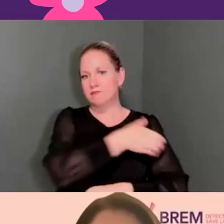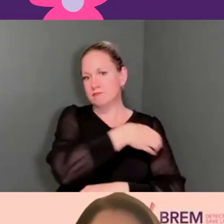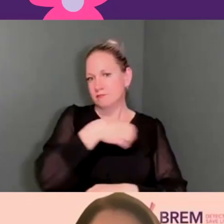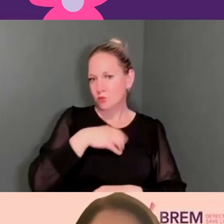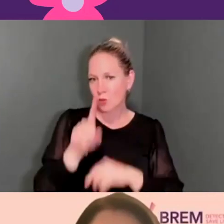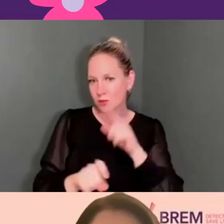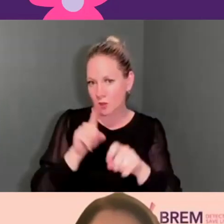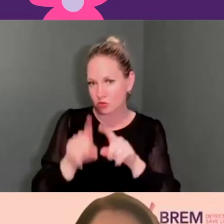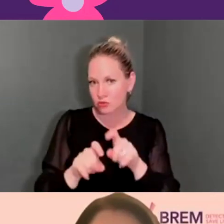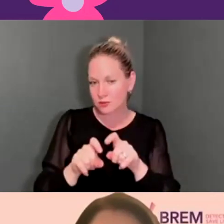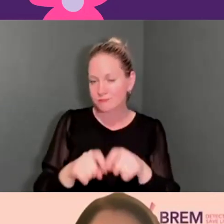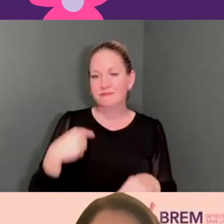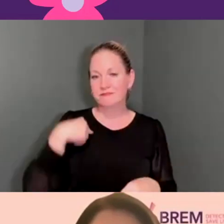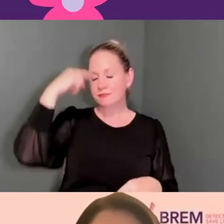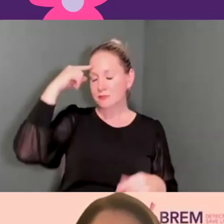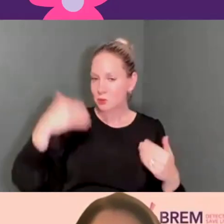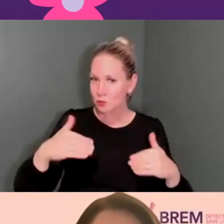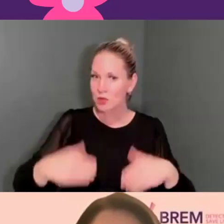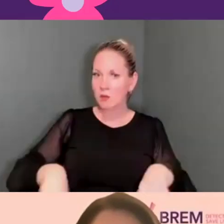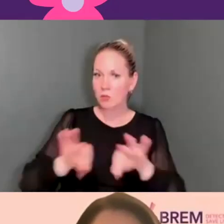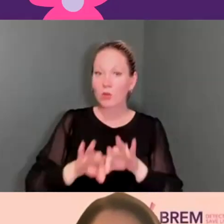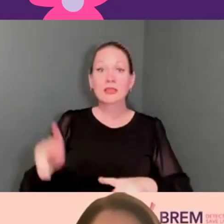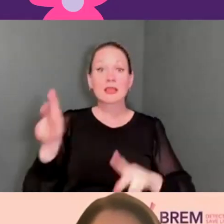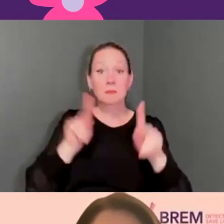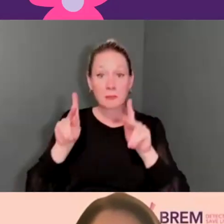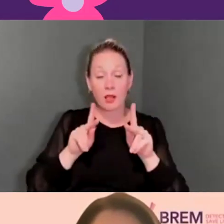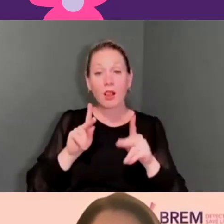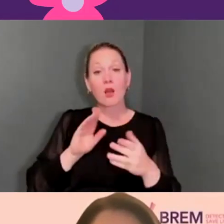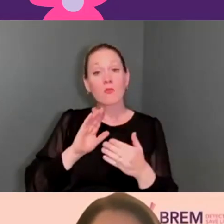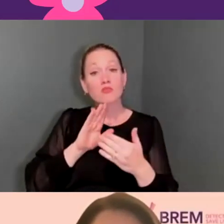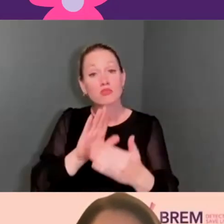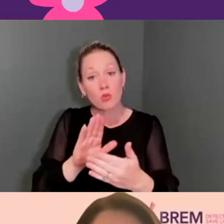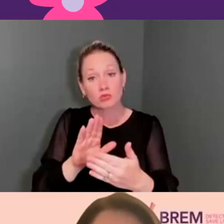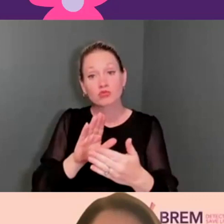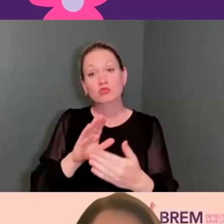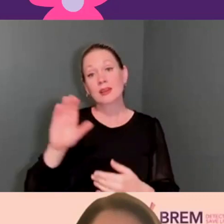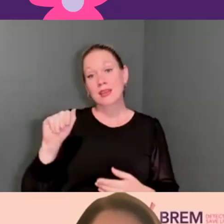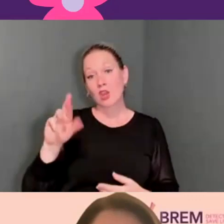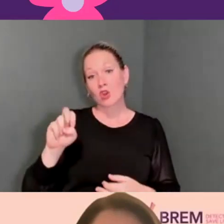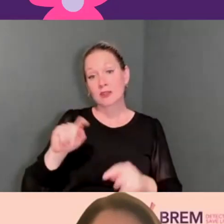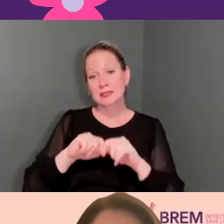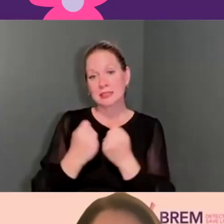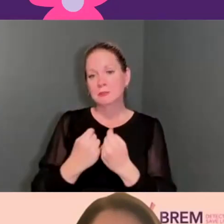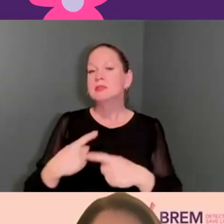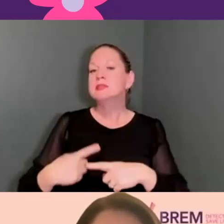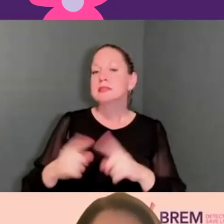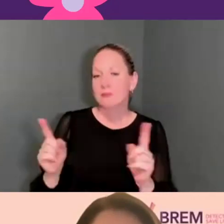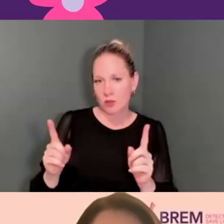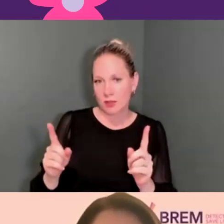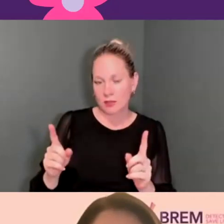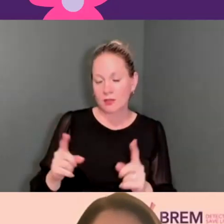important that people approach how they deal with their care team differently. You need to look at your